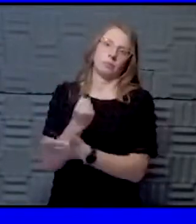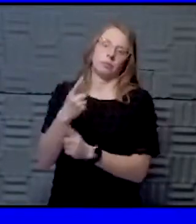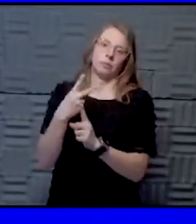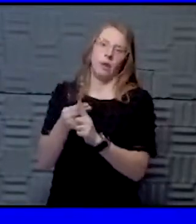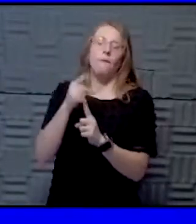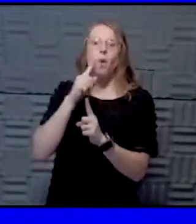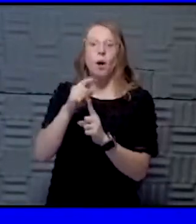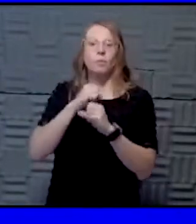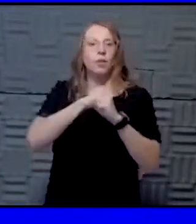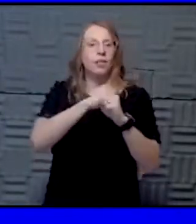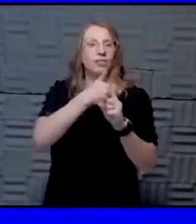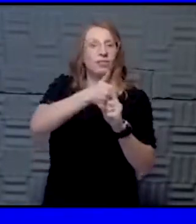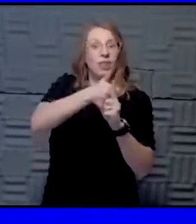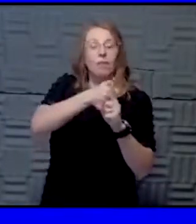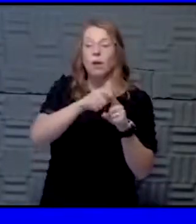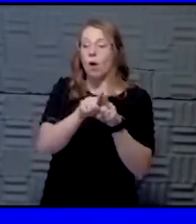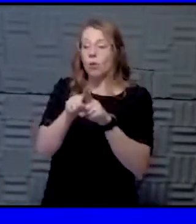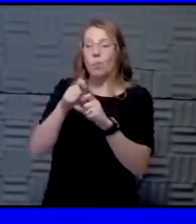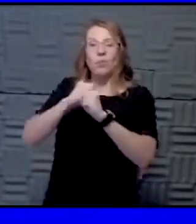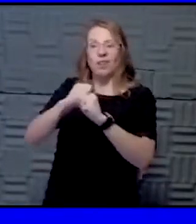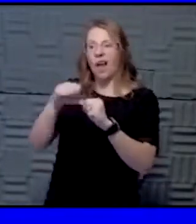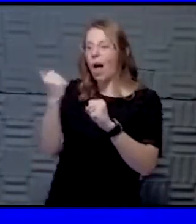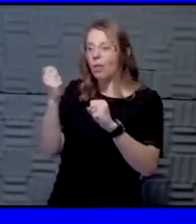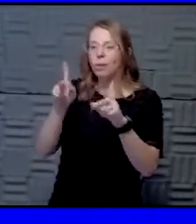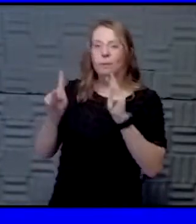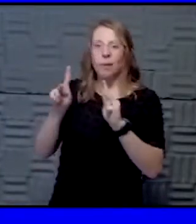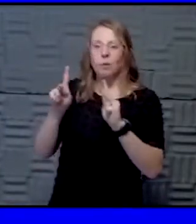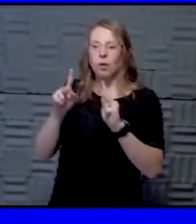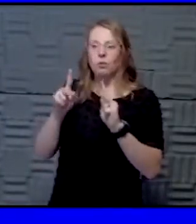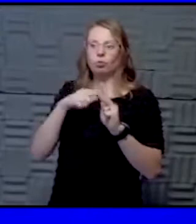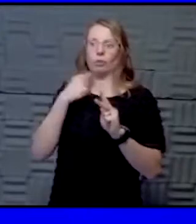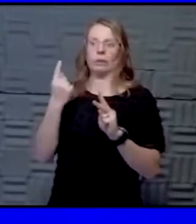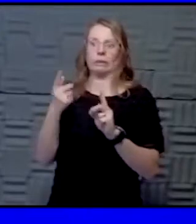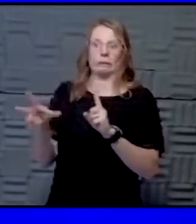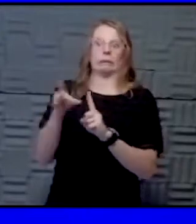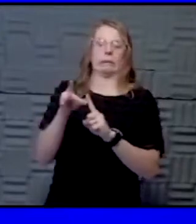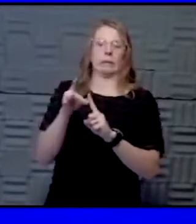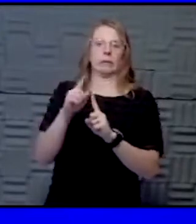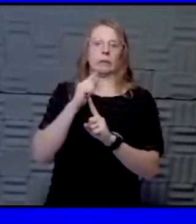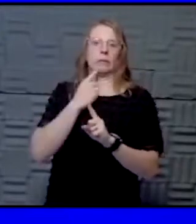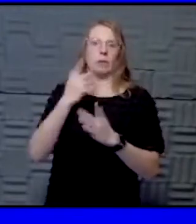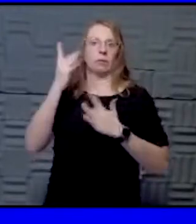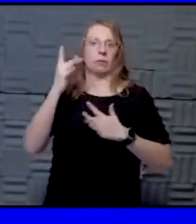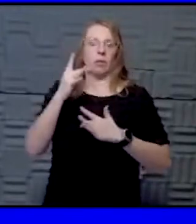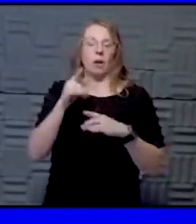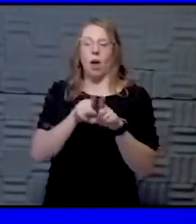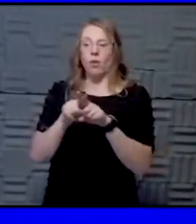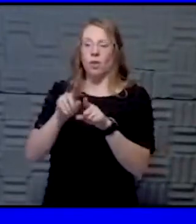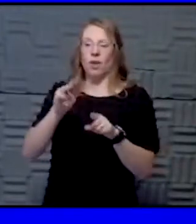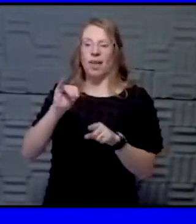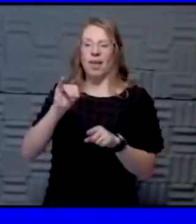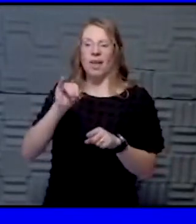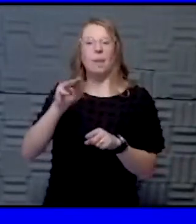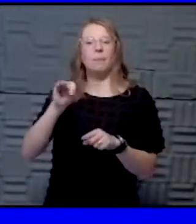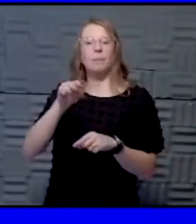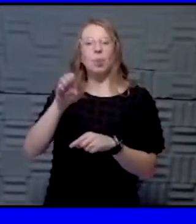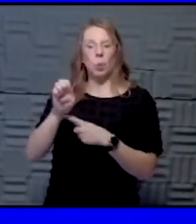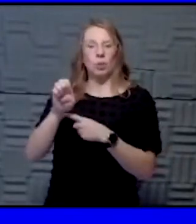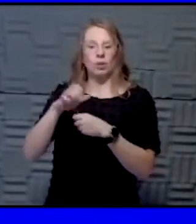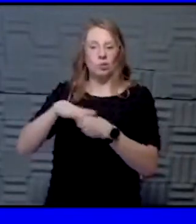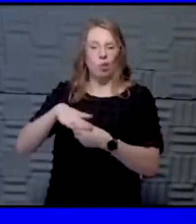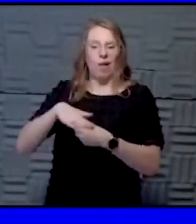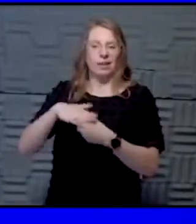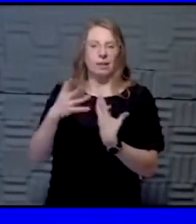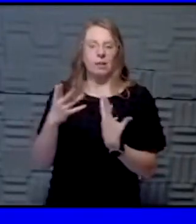protection of you individually, for protection of other people that may be at risk. We know that especially people that are immune suppressed, for